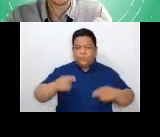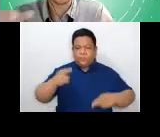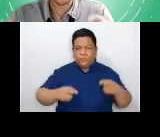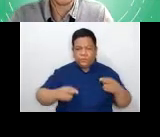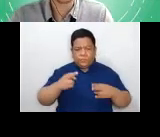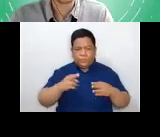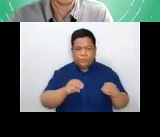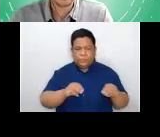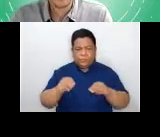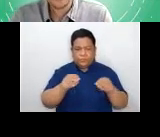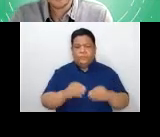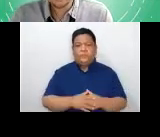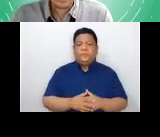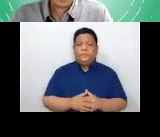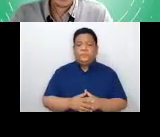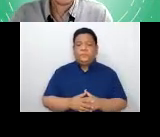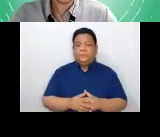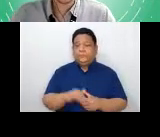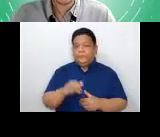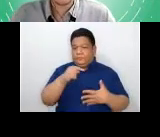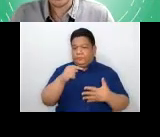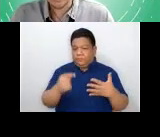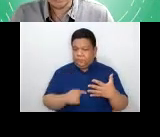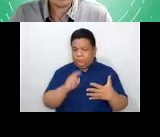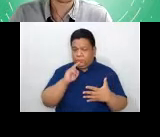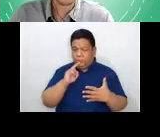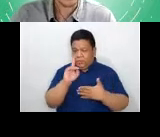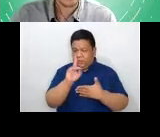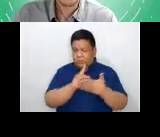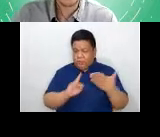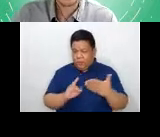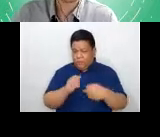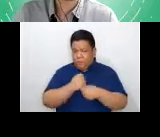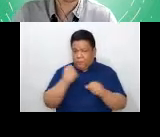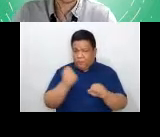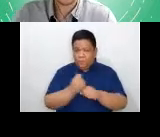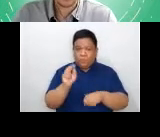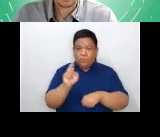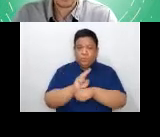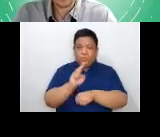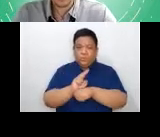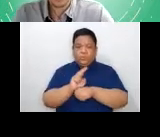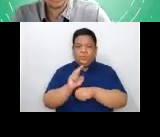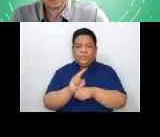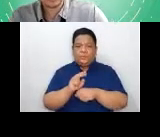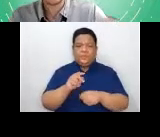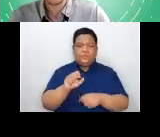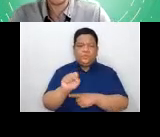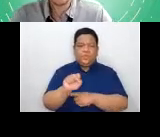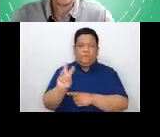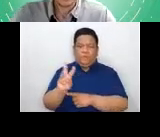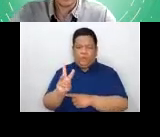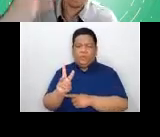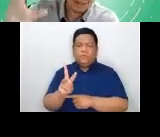on their own using a set of motors. These are actually often designed, custom made using a digital software. You 3D model the